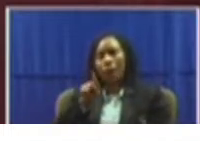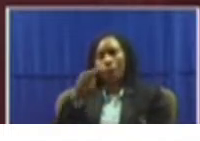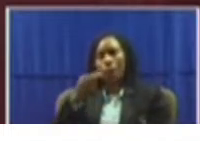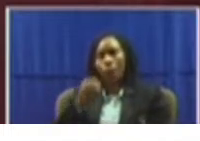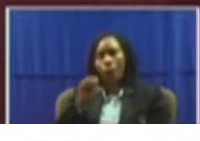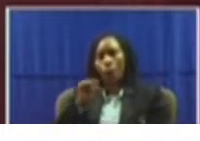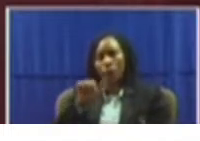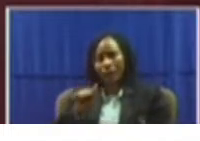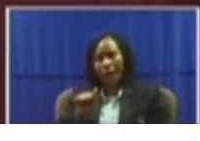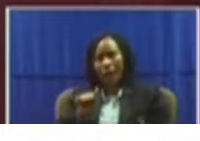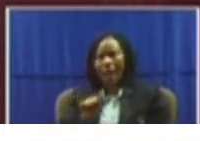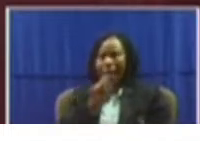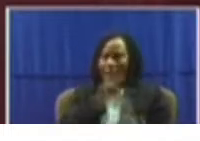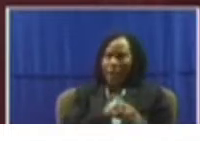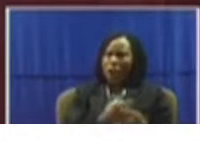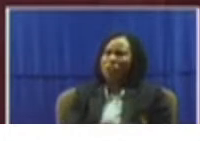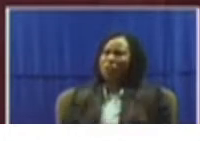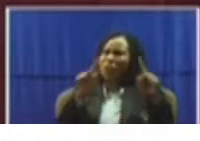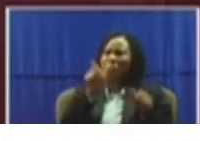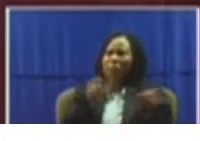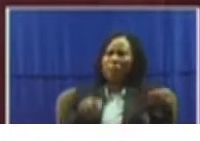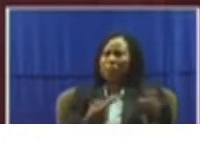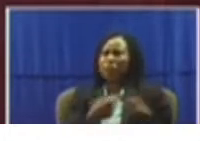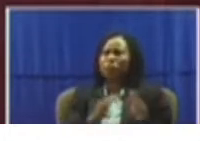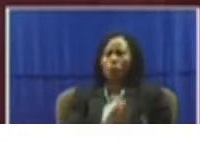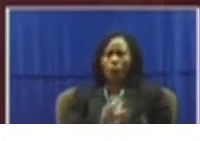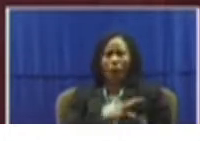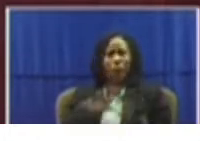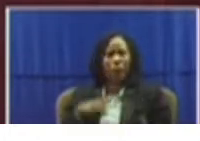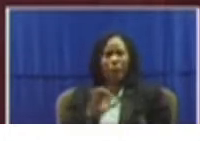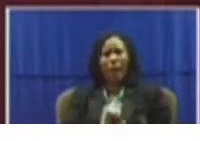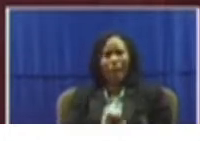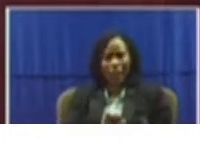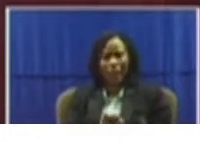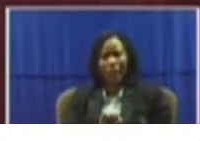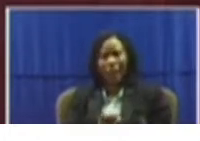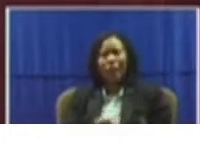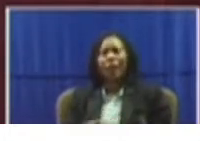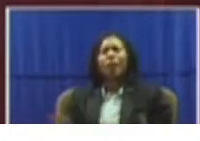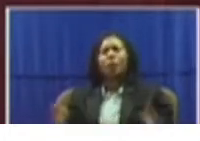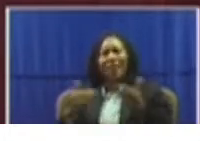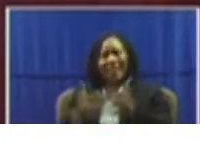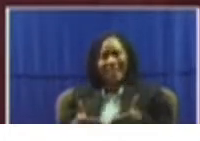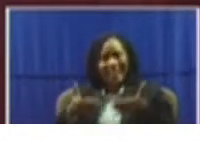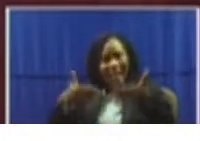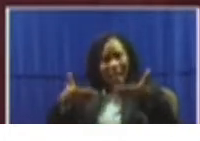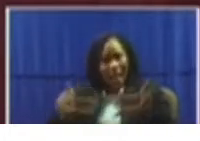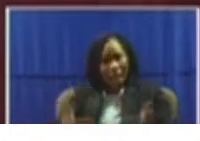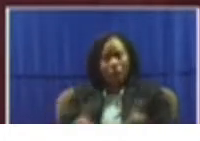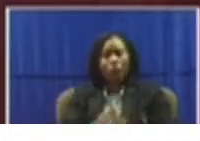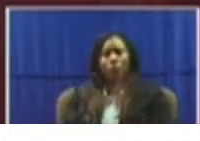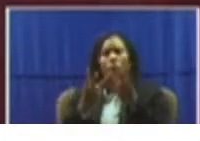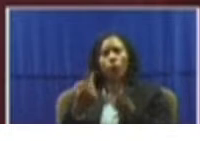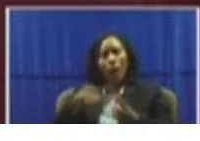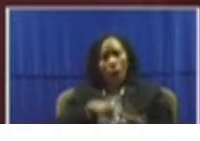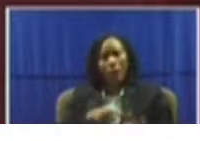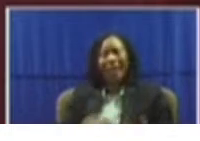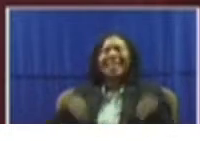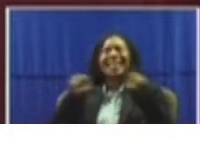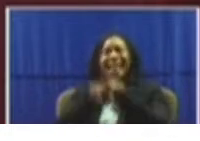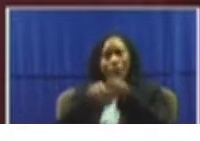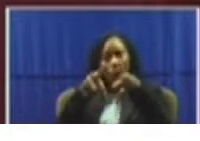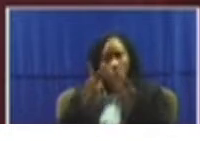his own cabinet. He does not serve our people equally the same way the cabinet is not serving our